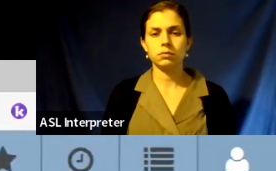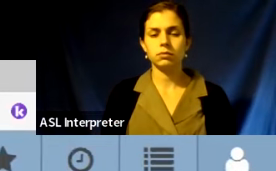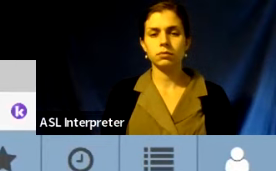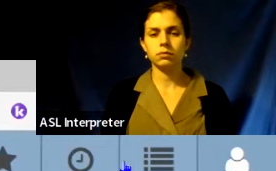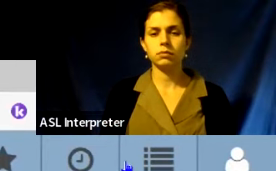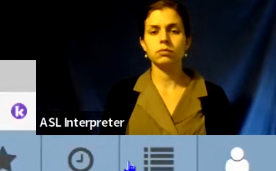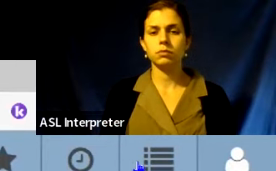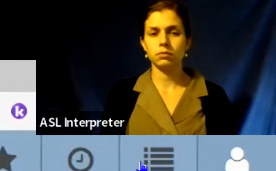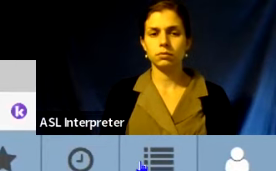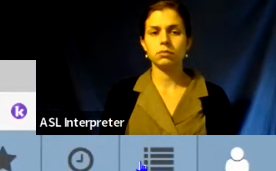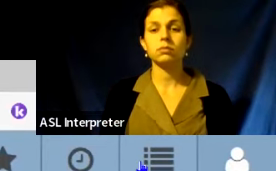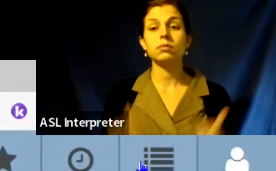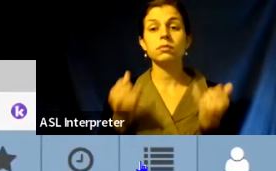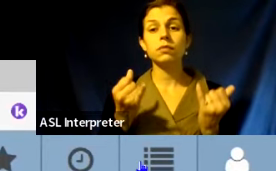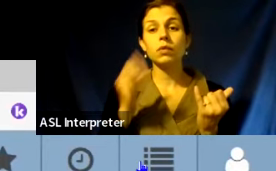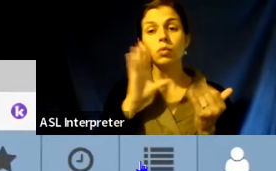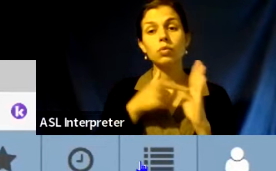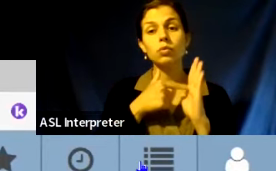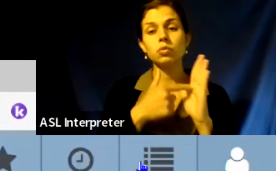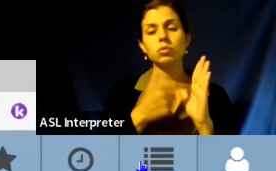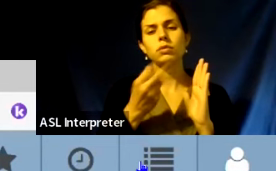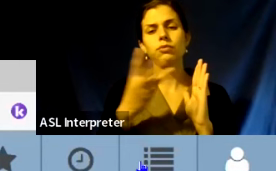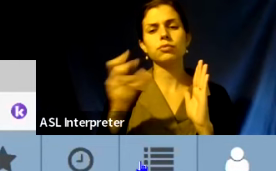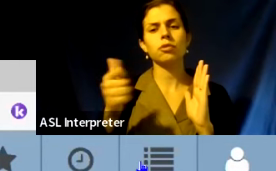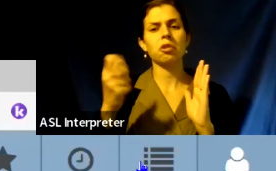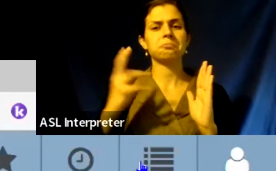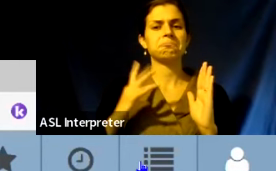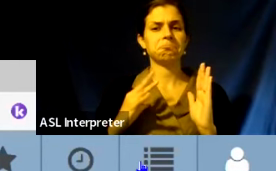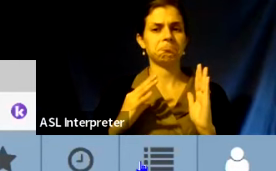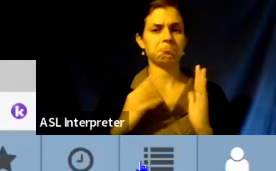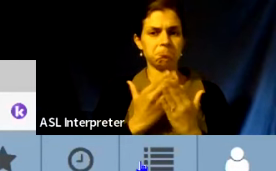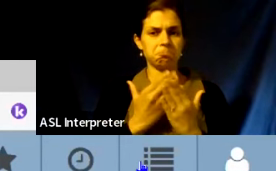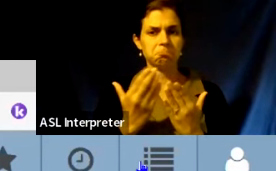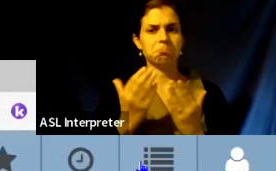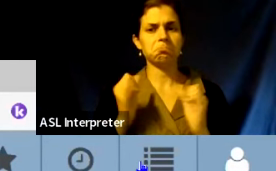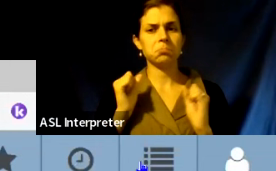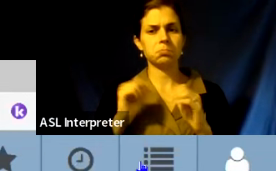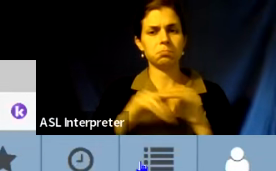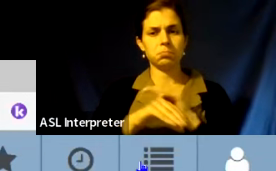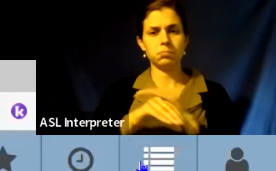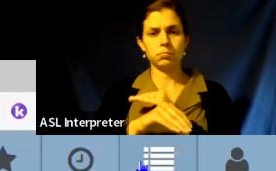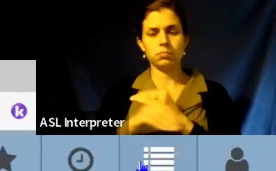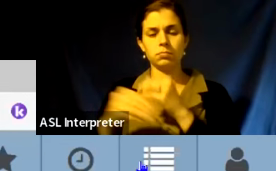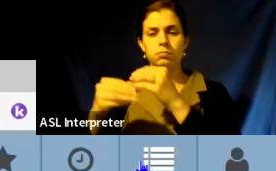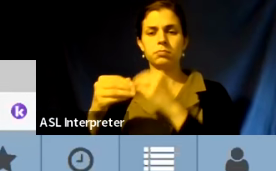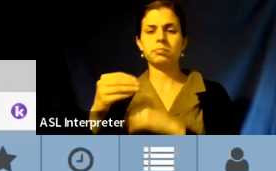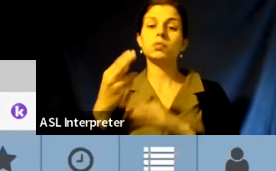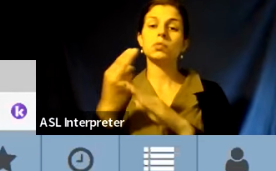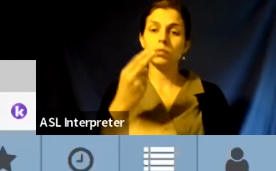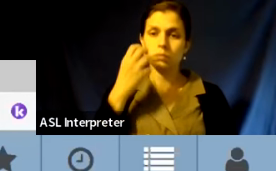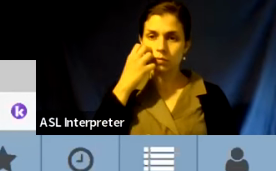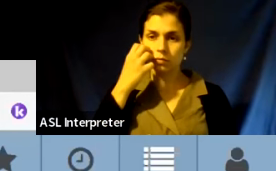So now I'm going to show you some additional features that you can access from the mobile app.